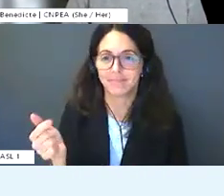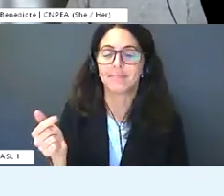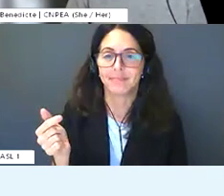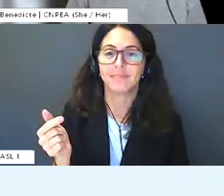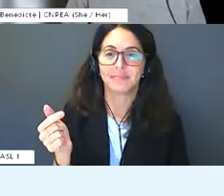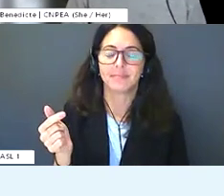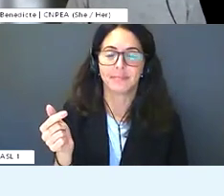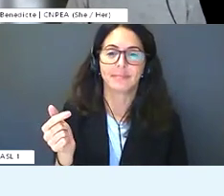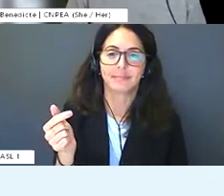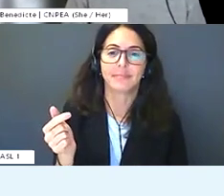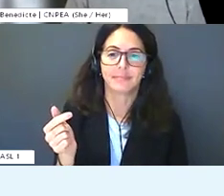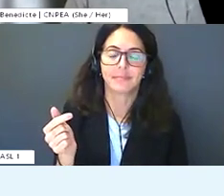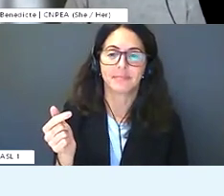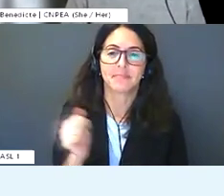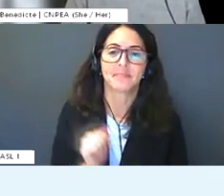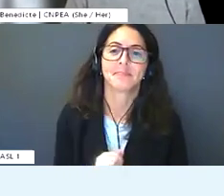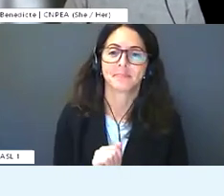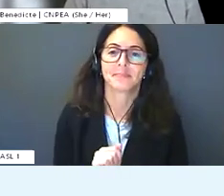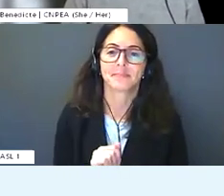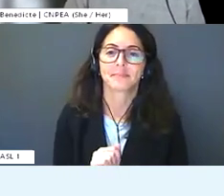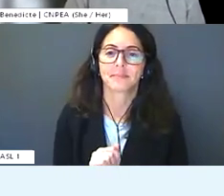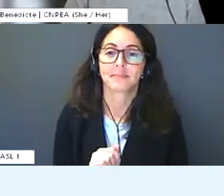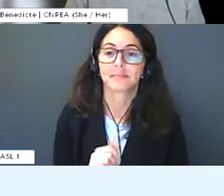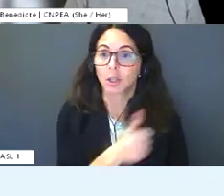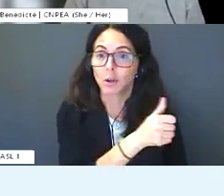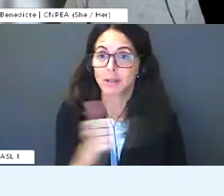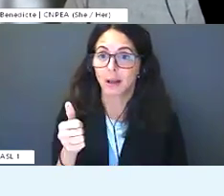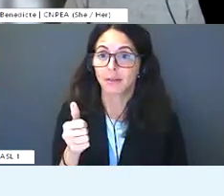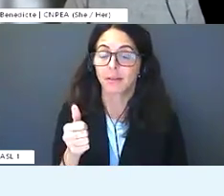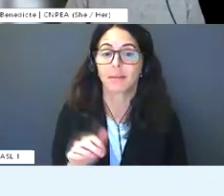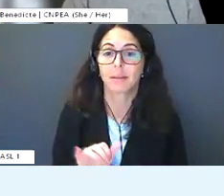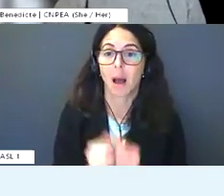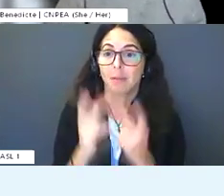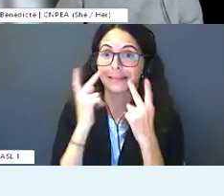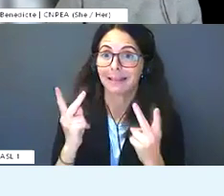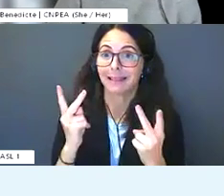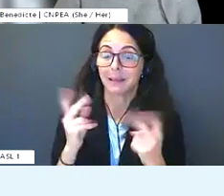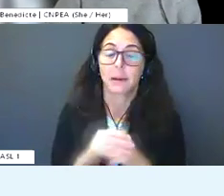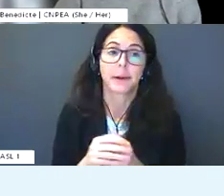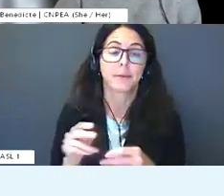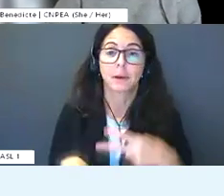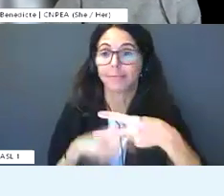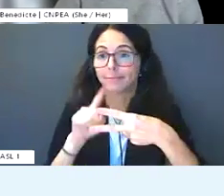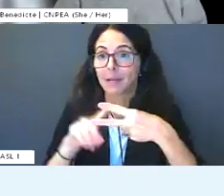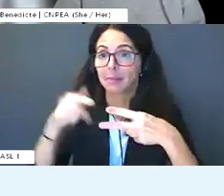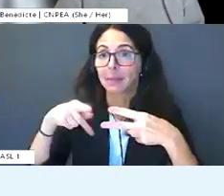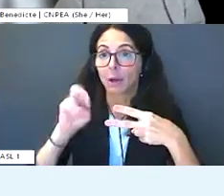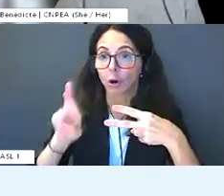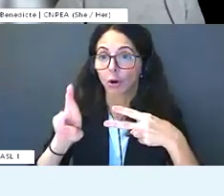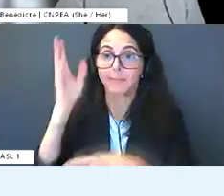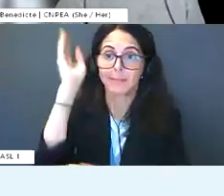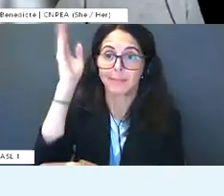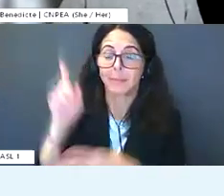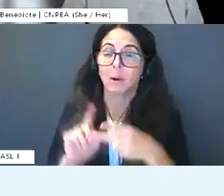between their interpreters. You can change your view of, if you want to see speaker view or gallery view, that is